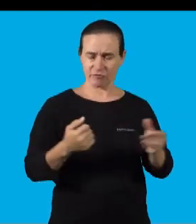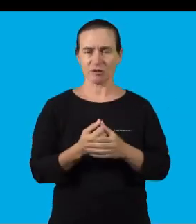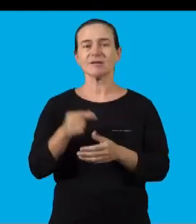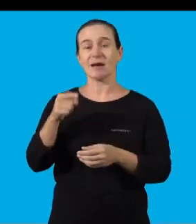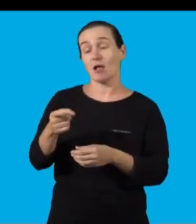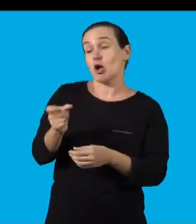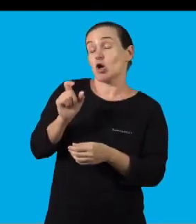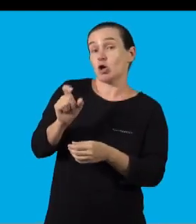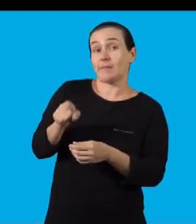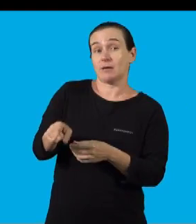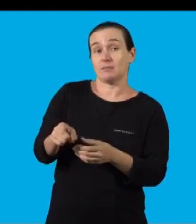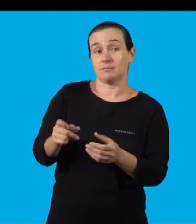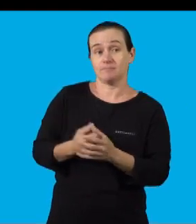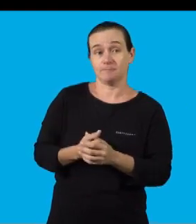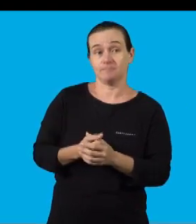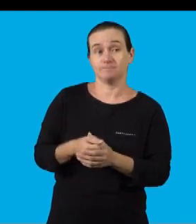and the common